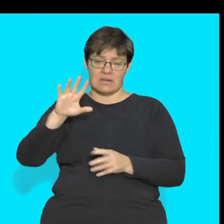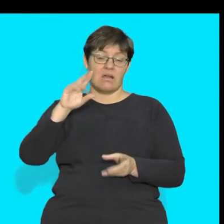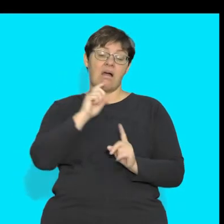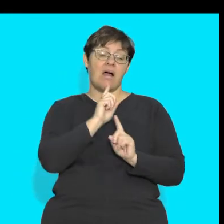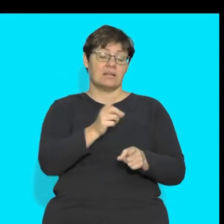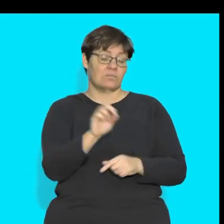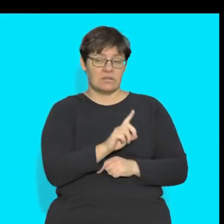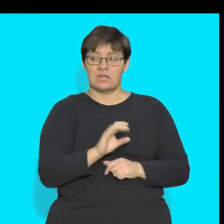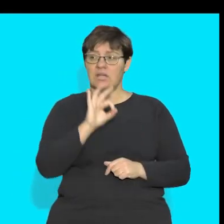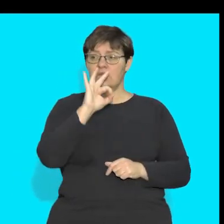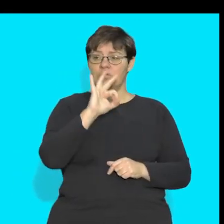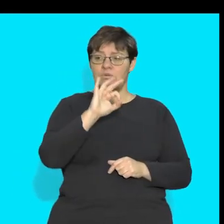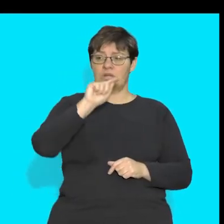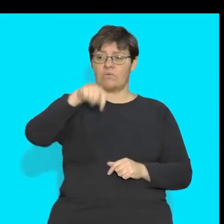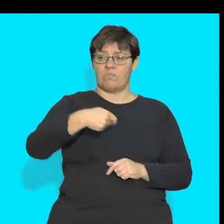3,02.